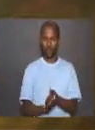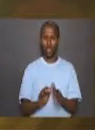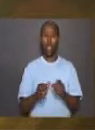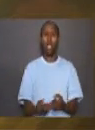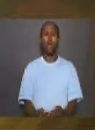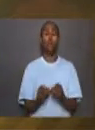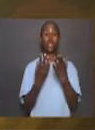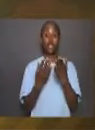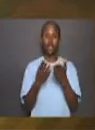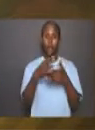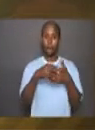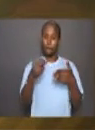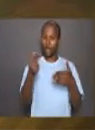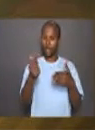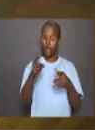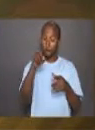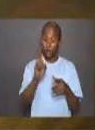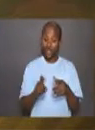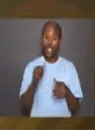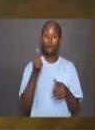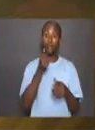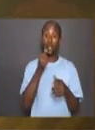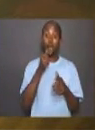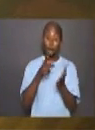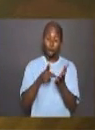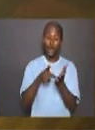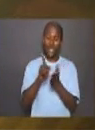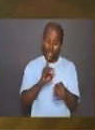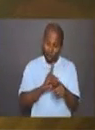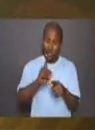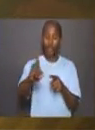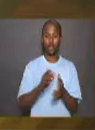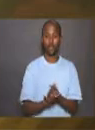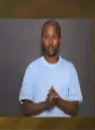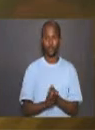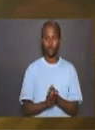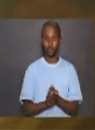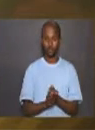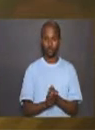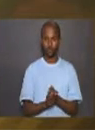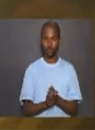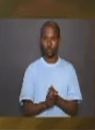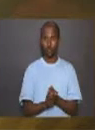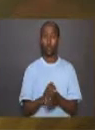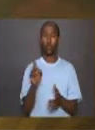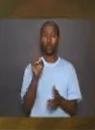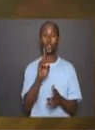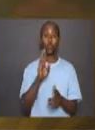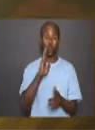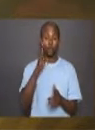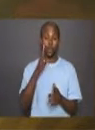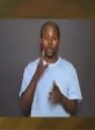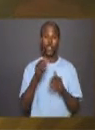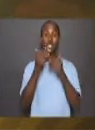How much money must Amira pay immediately? And what will be